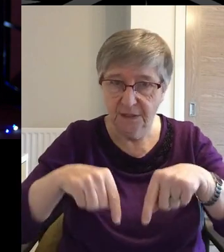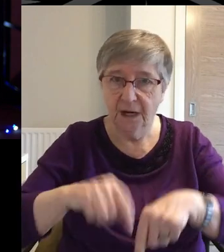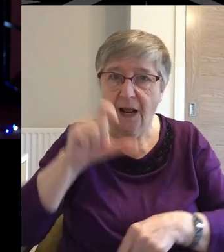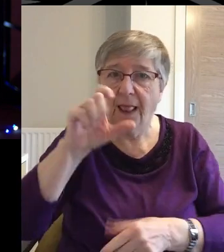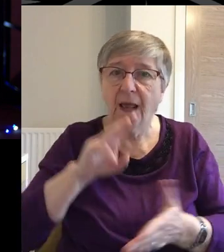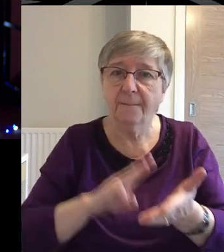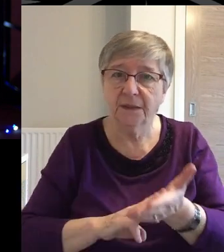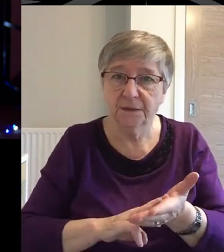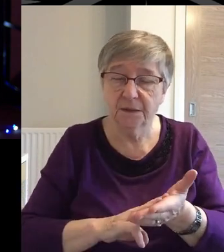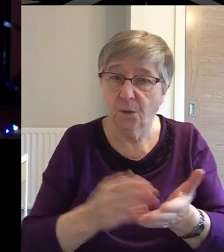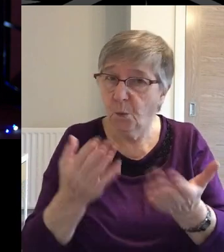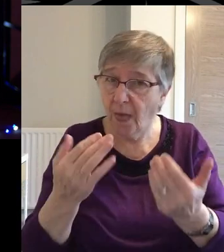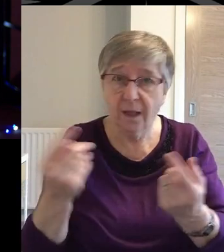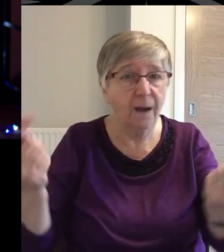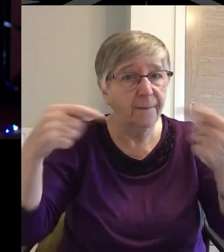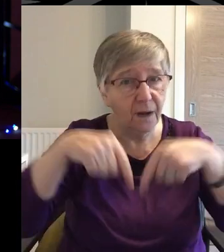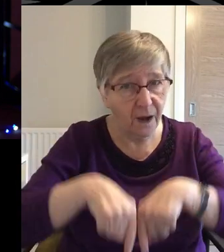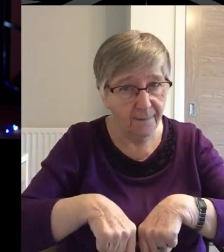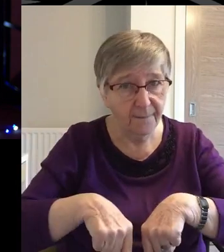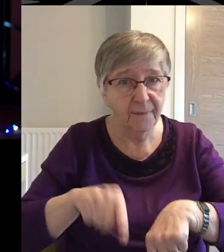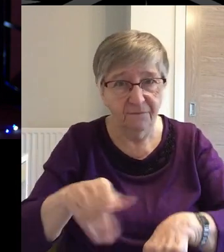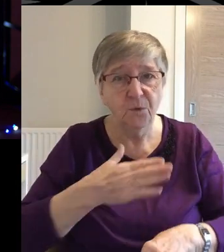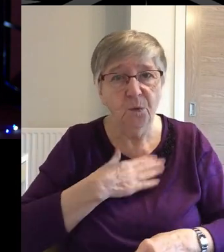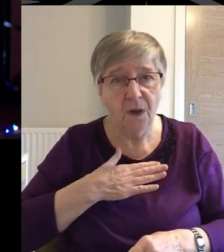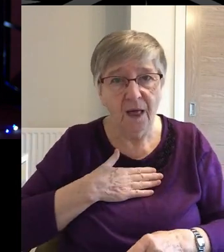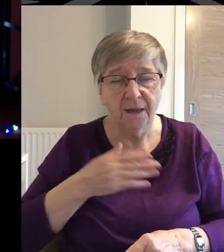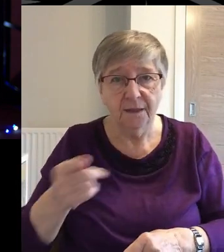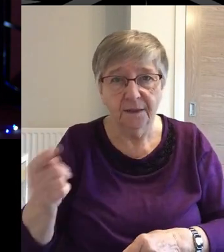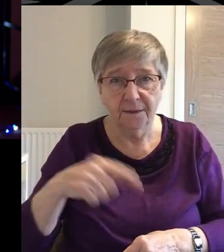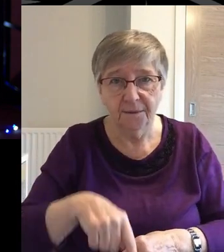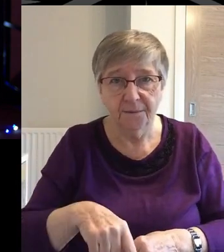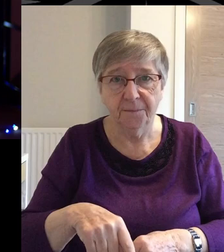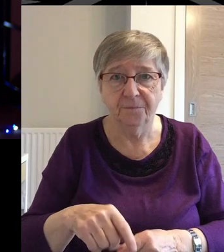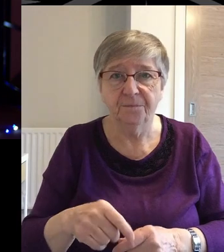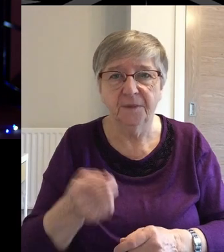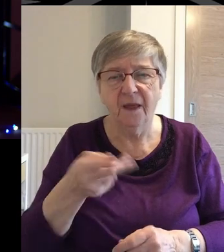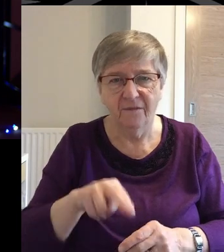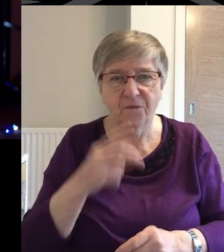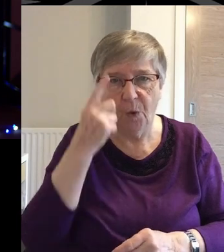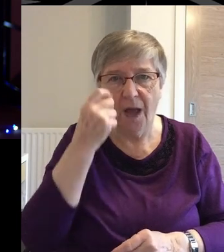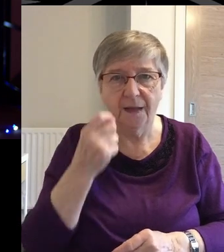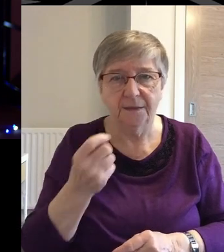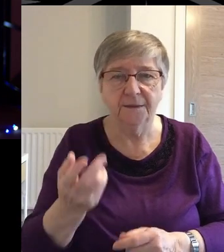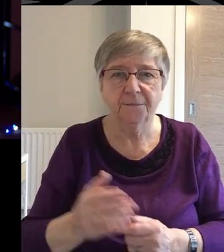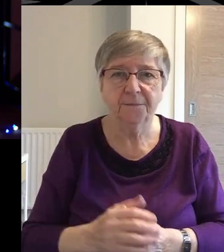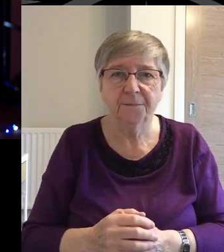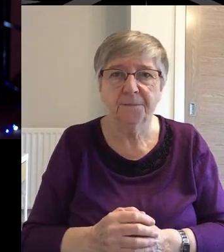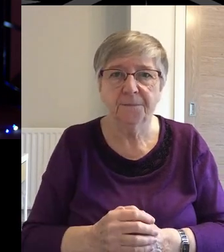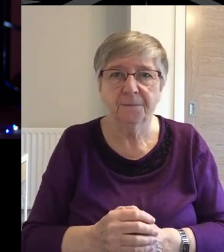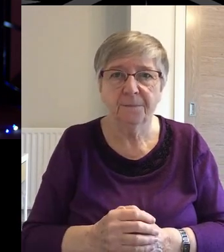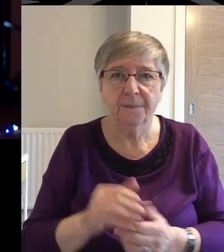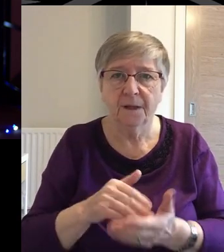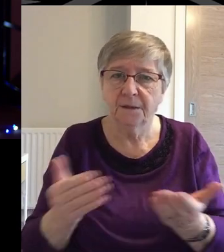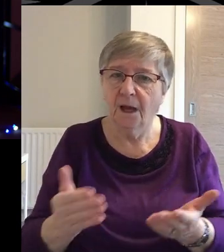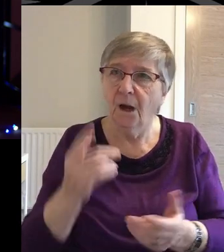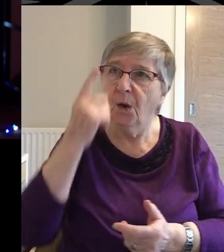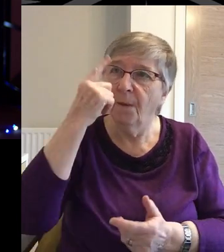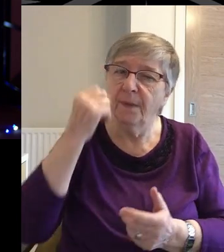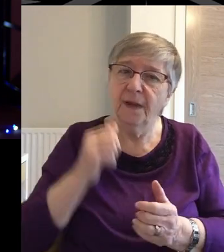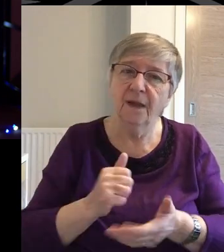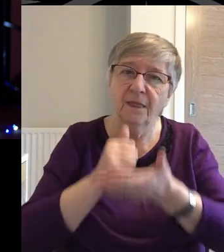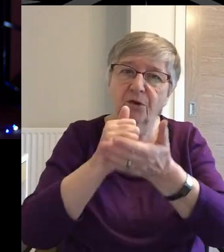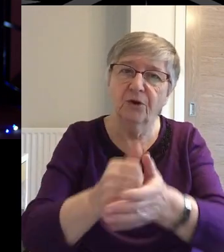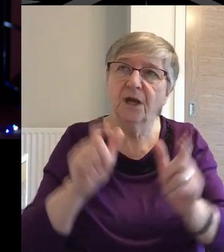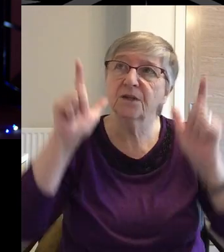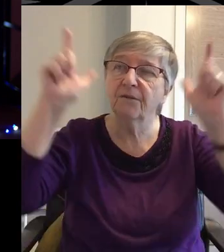Claremont. And you're welcome to enjoy these with us if you possibly can. And now may the grace of